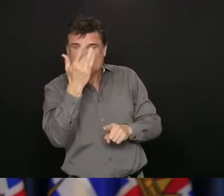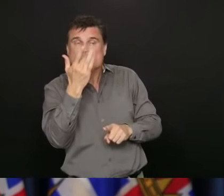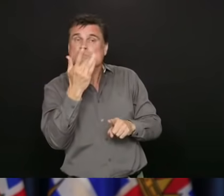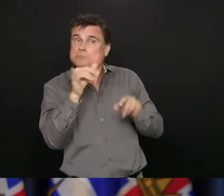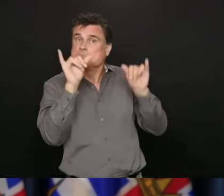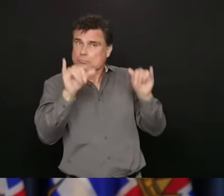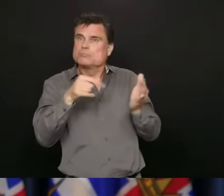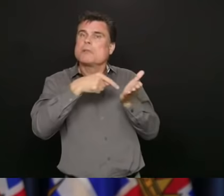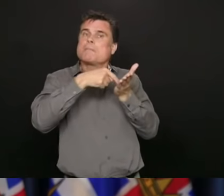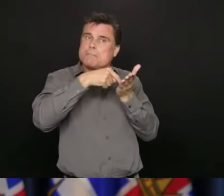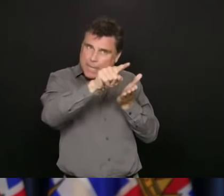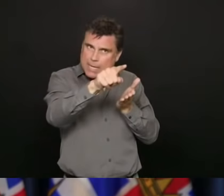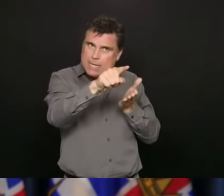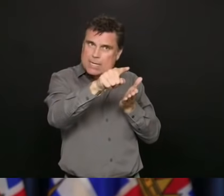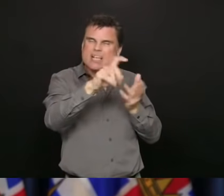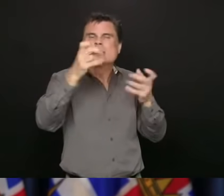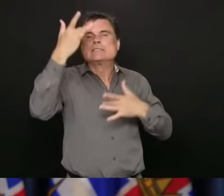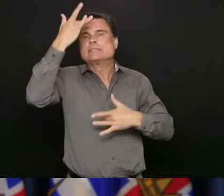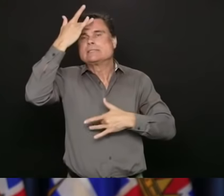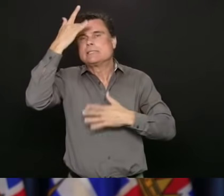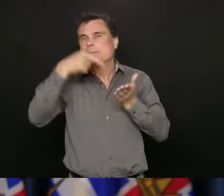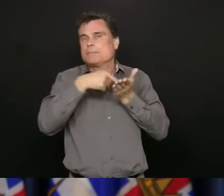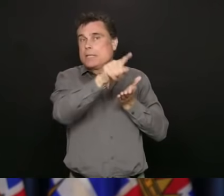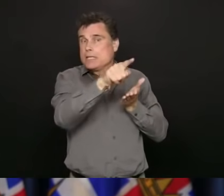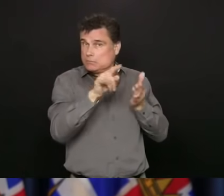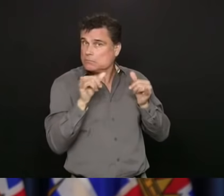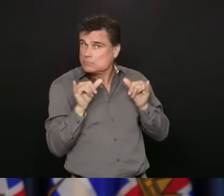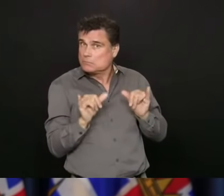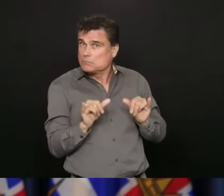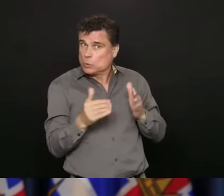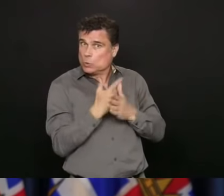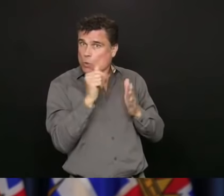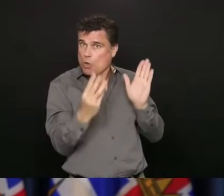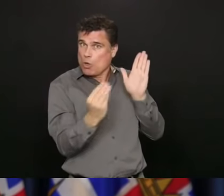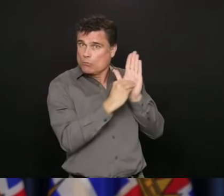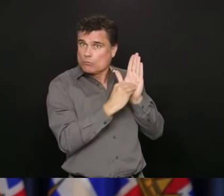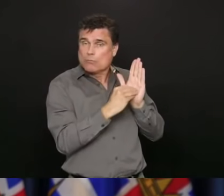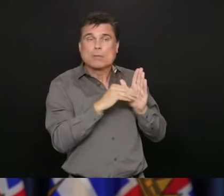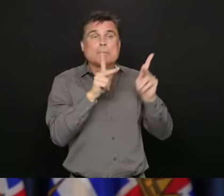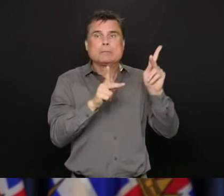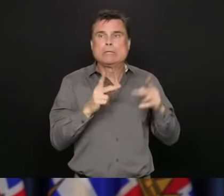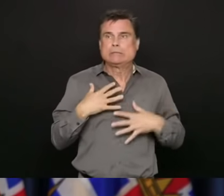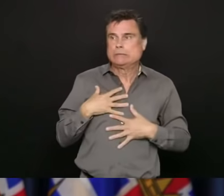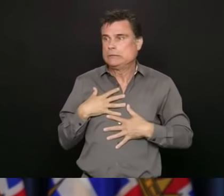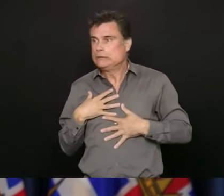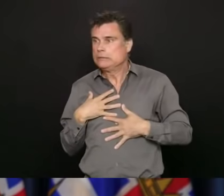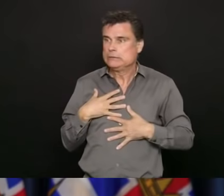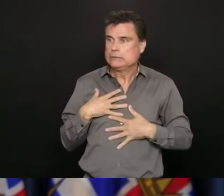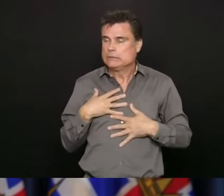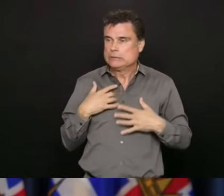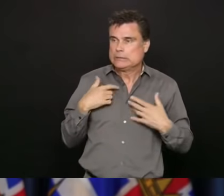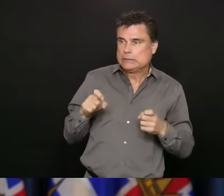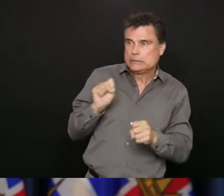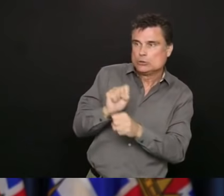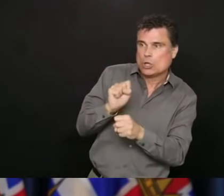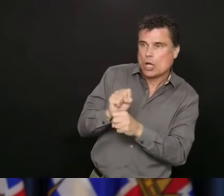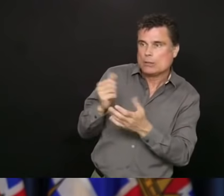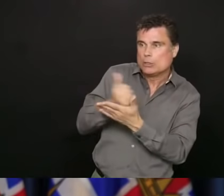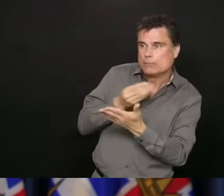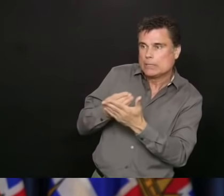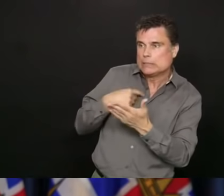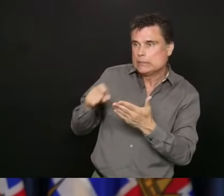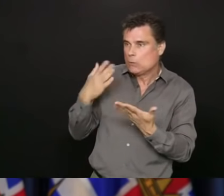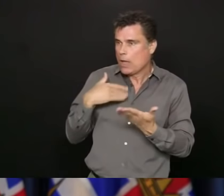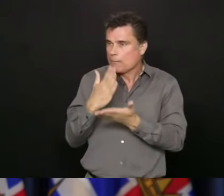and do not have to make the financial decision around protecting their own health compared to their own financial well-being? That's a very